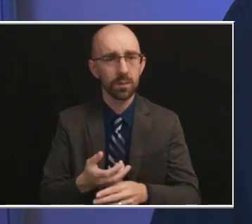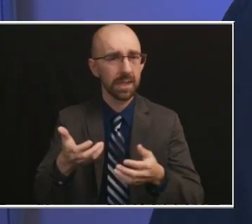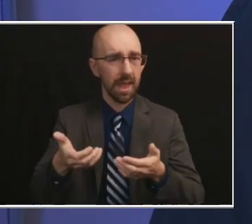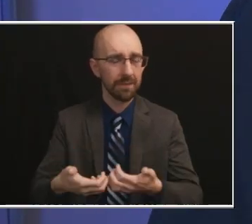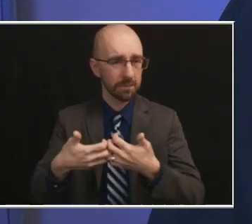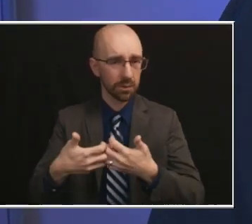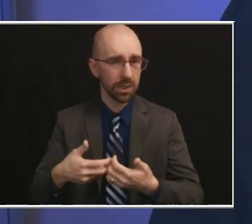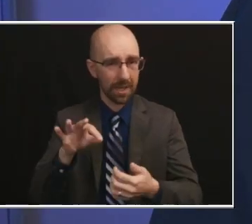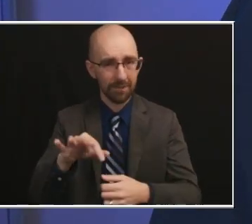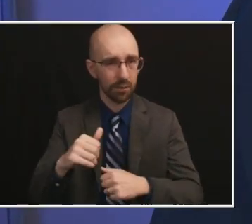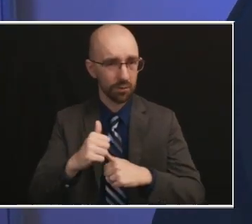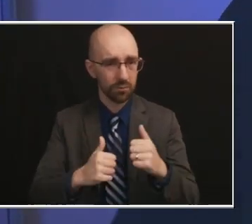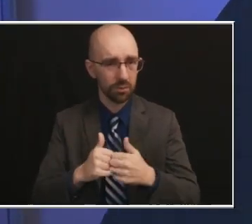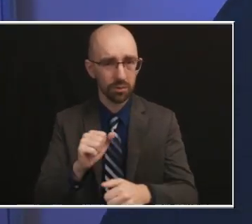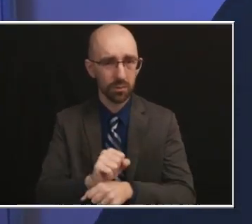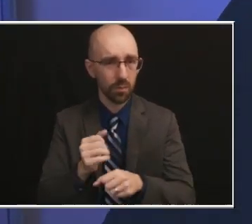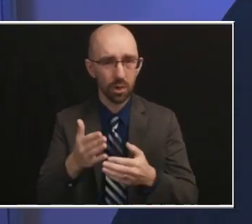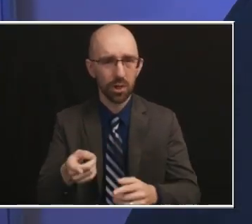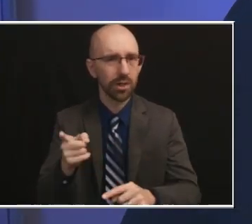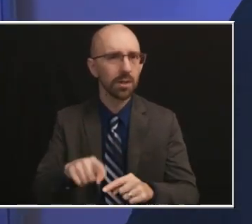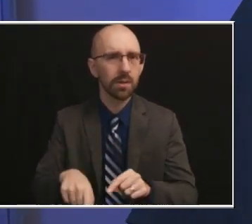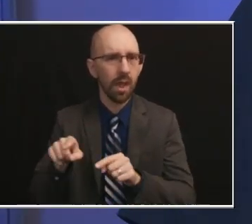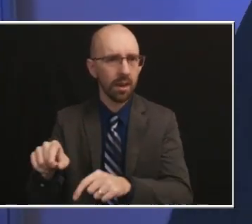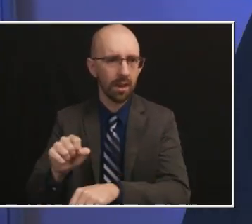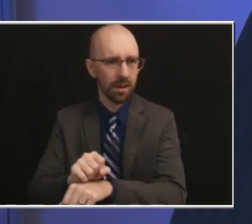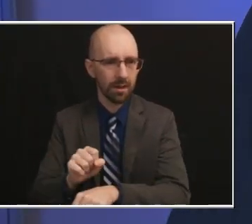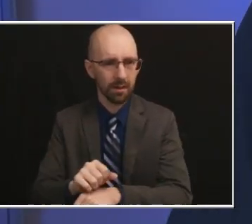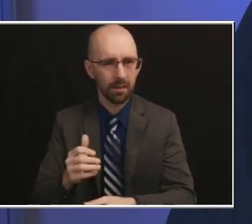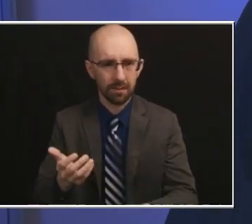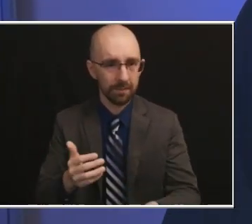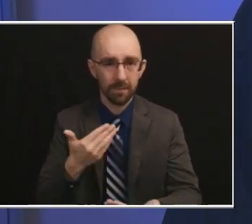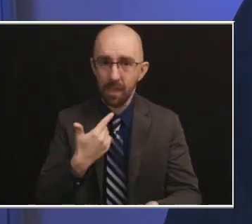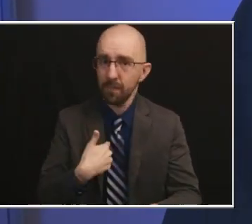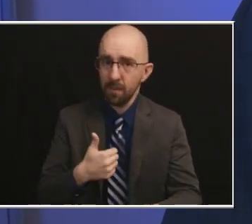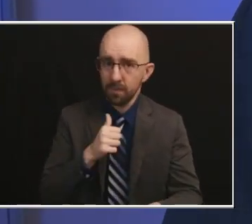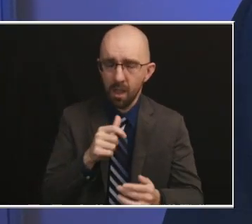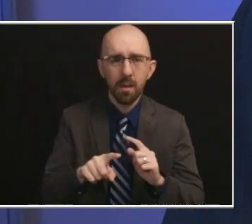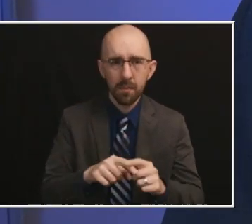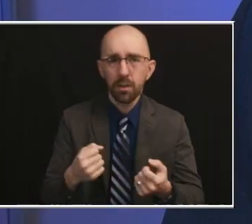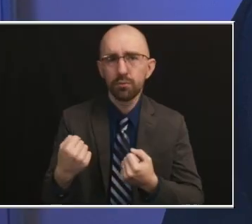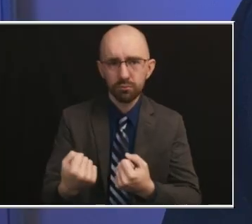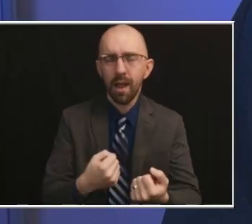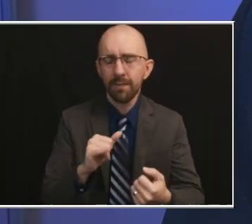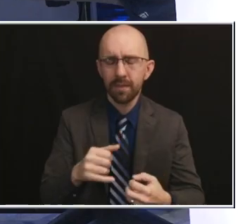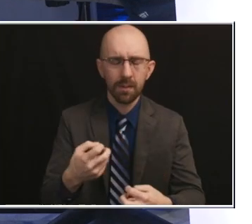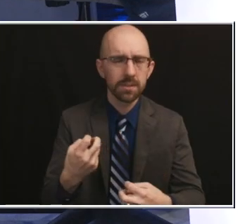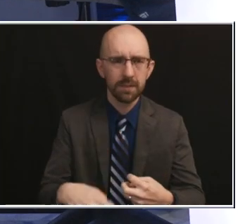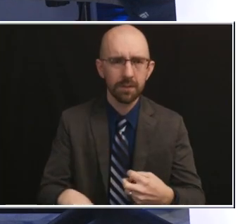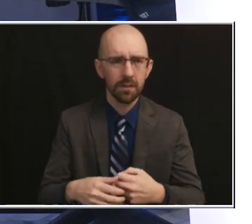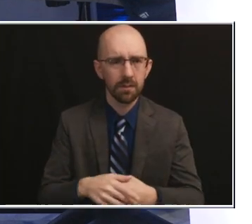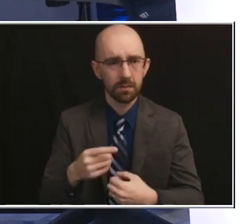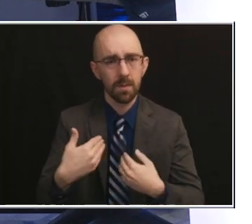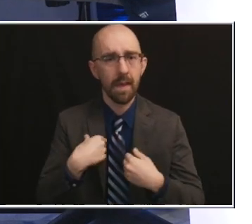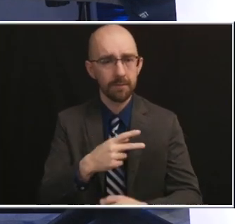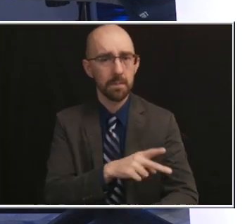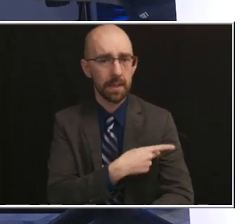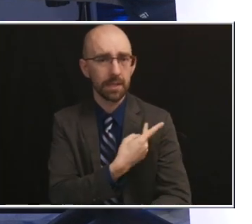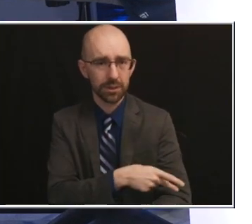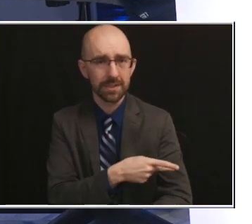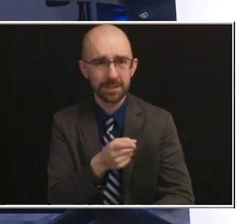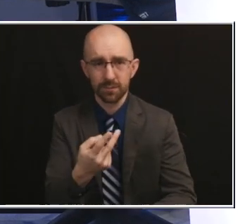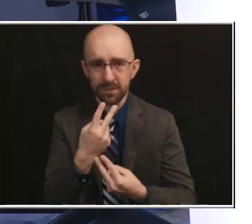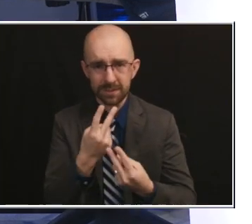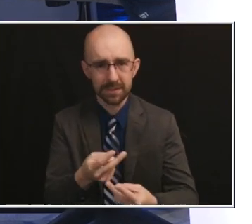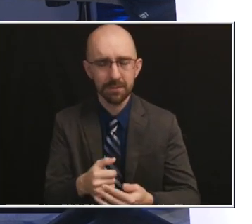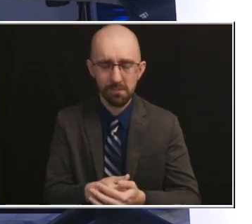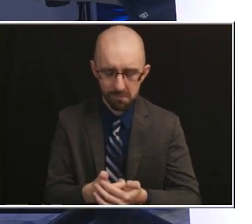construction worker. Thankfully, I'm not. But driving was very difficult. And you have patience that you're seeing, so